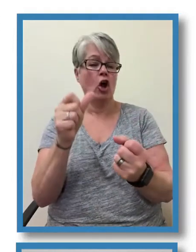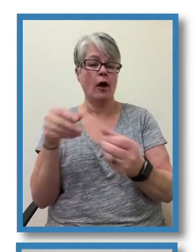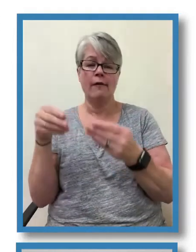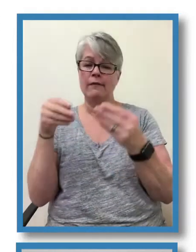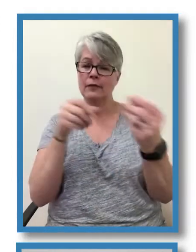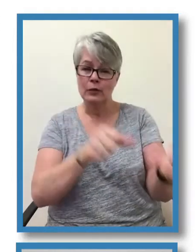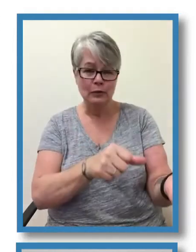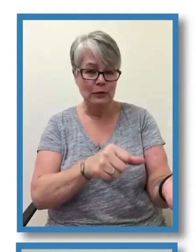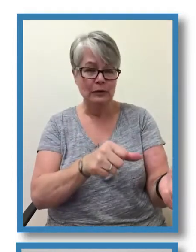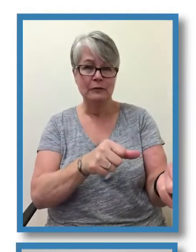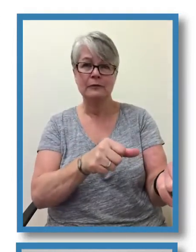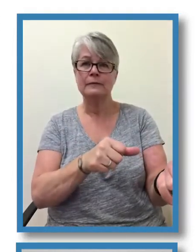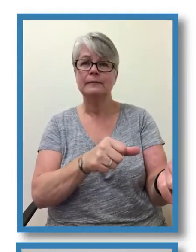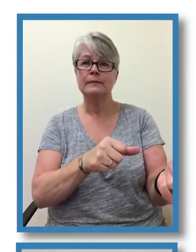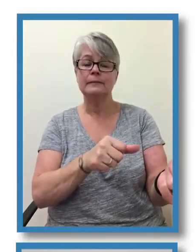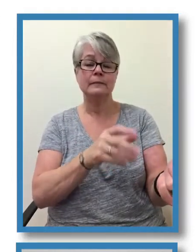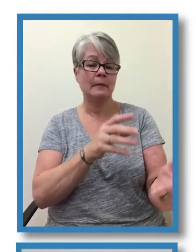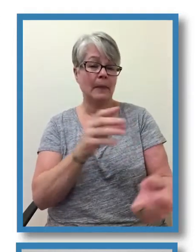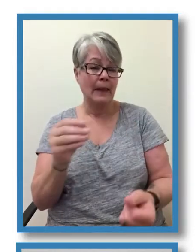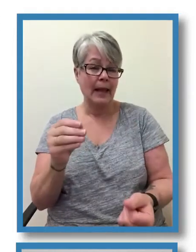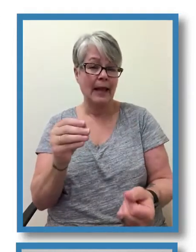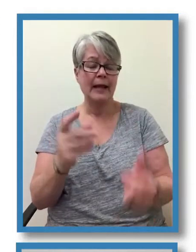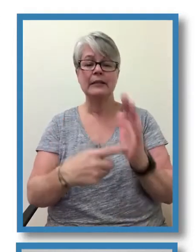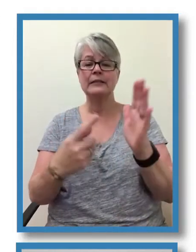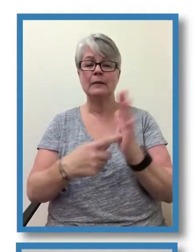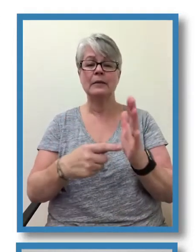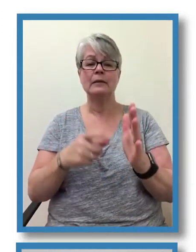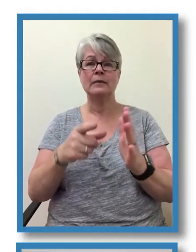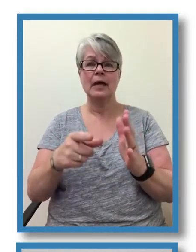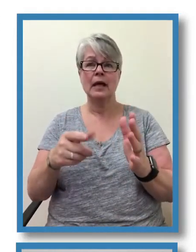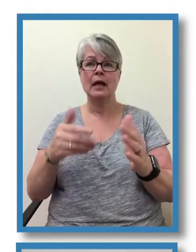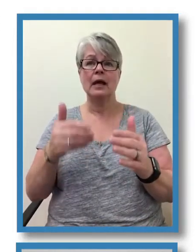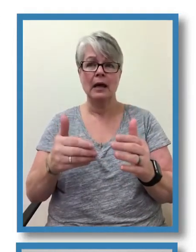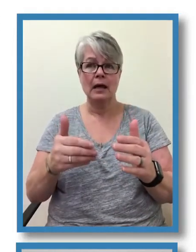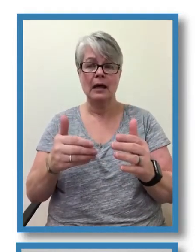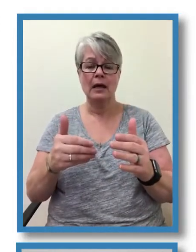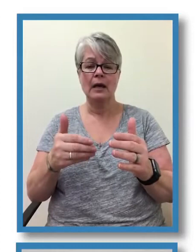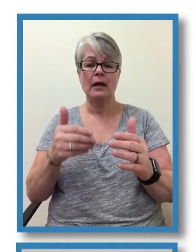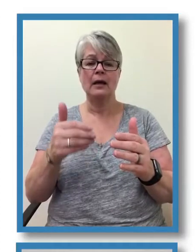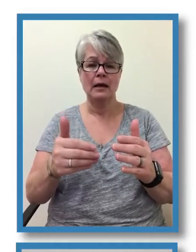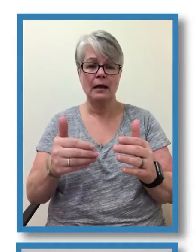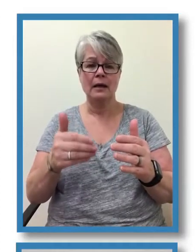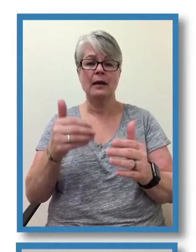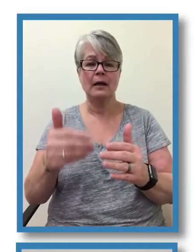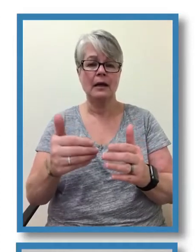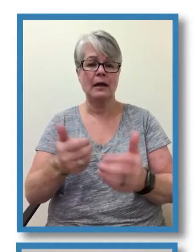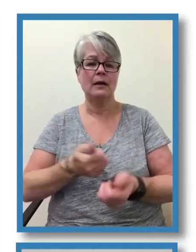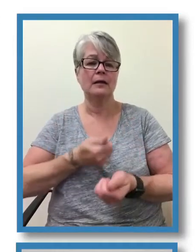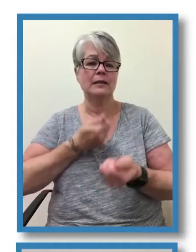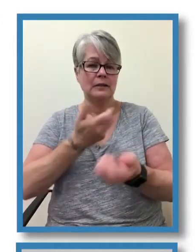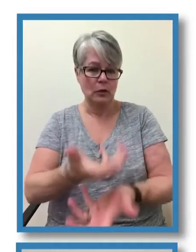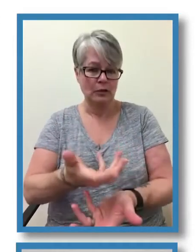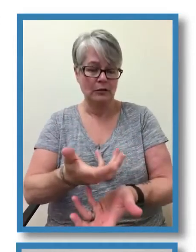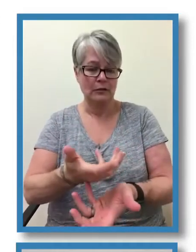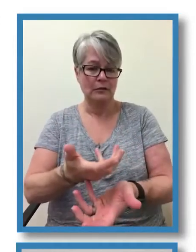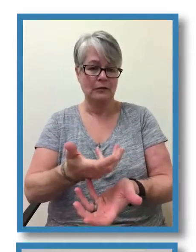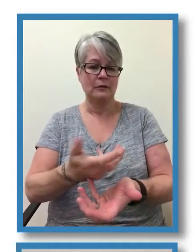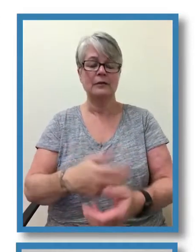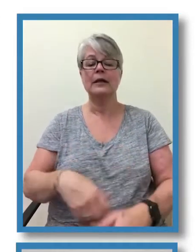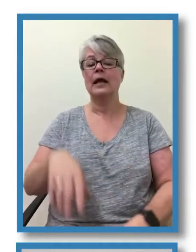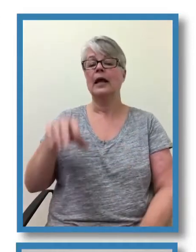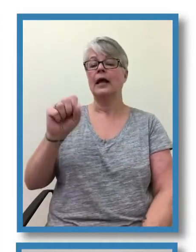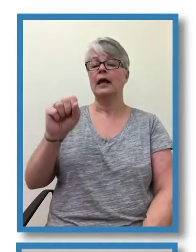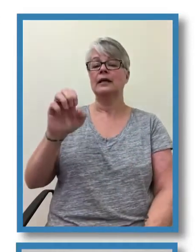quite normally in a fluent manner, but they miss words, and they'll say, you know, that thing. They will keep referring to something as a thing. It's often the nouns that they